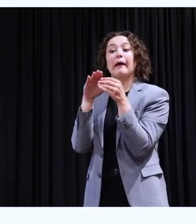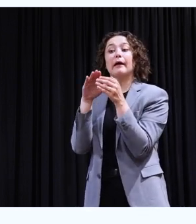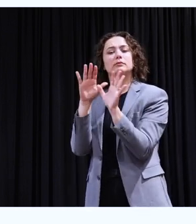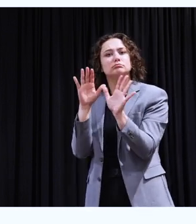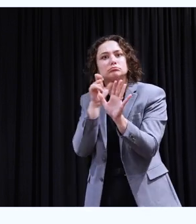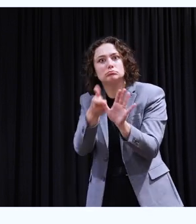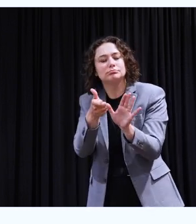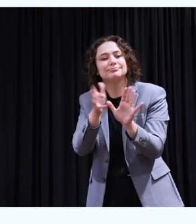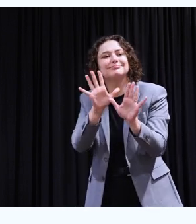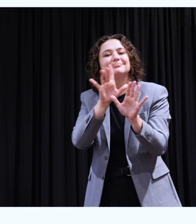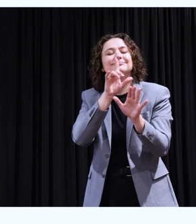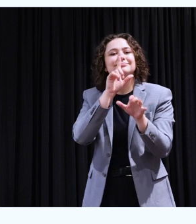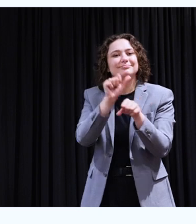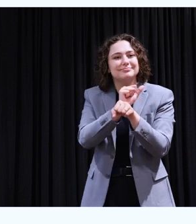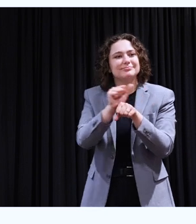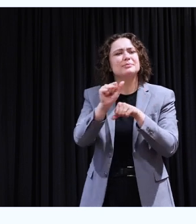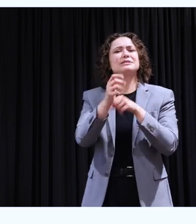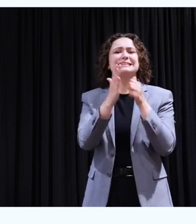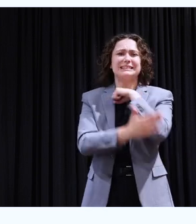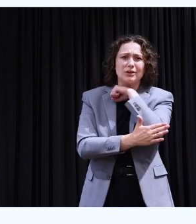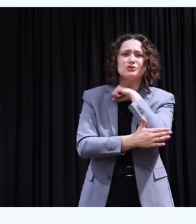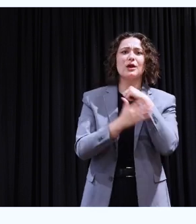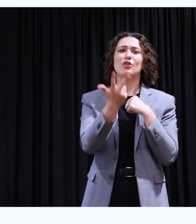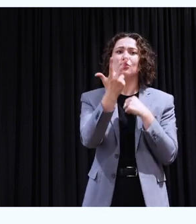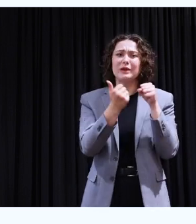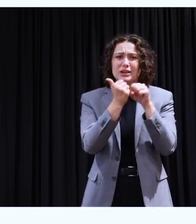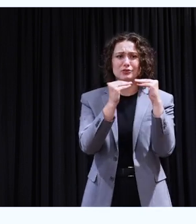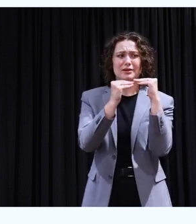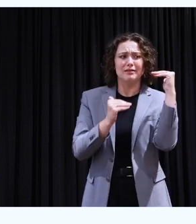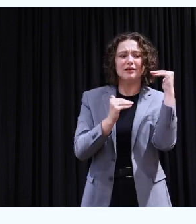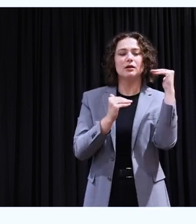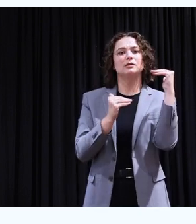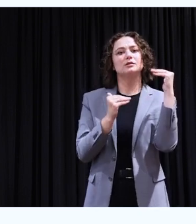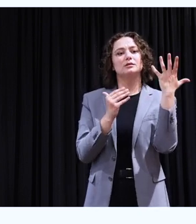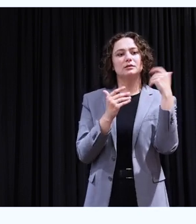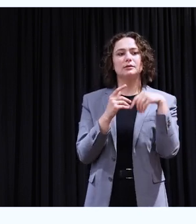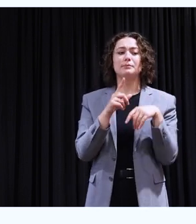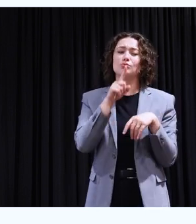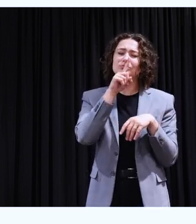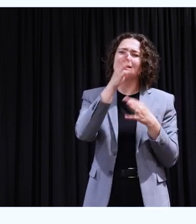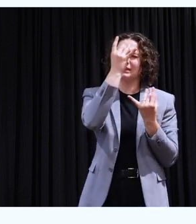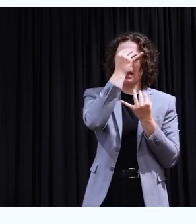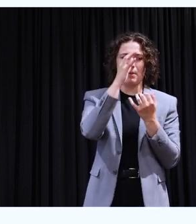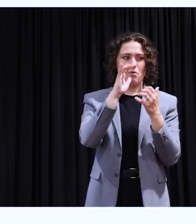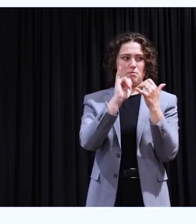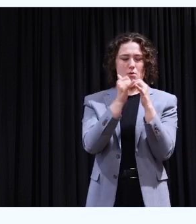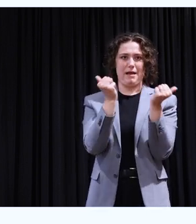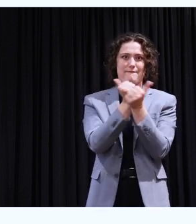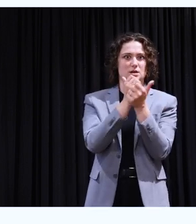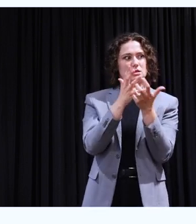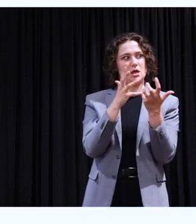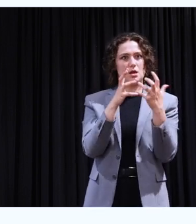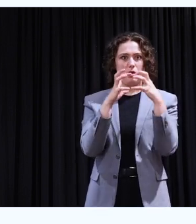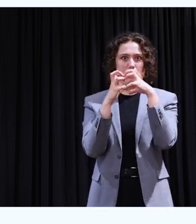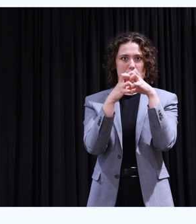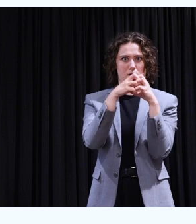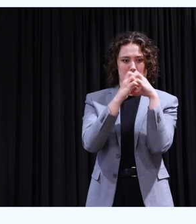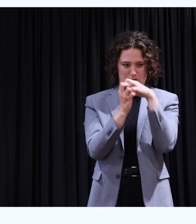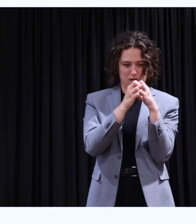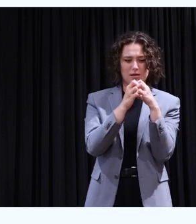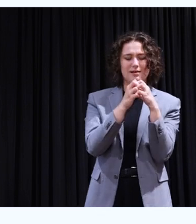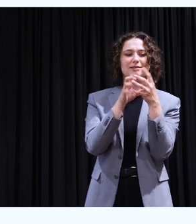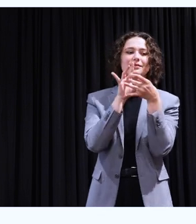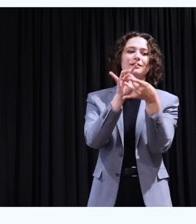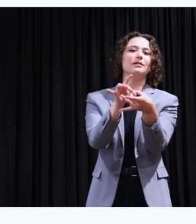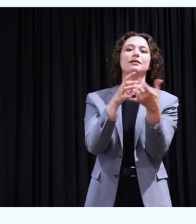years. So again, I just want to kind of leave with this as we think about how all of this is interconnected as it relates to health outcomes,